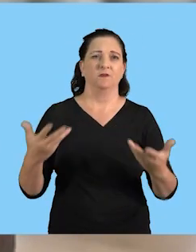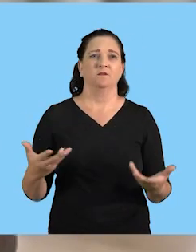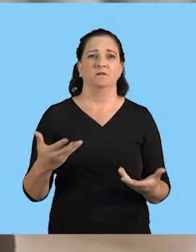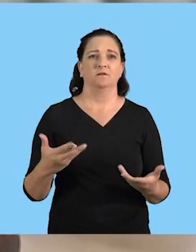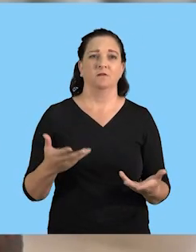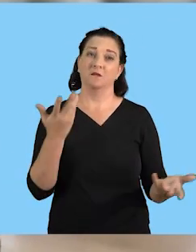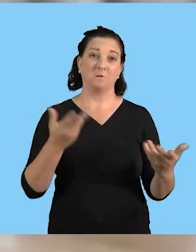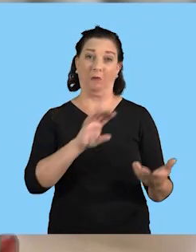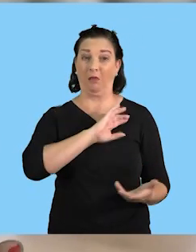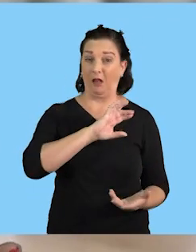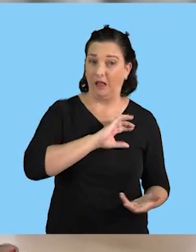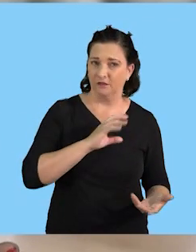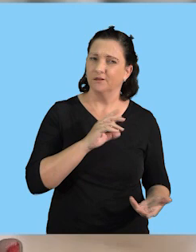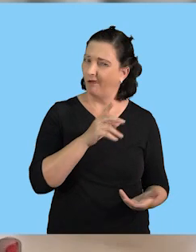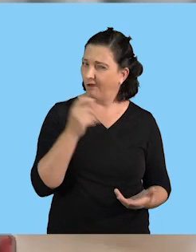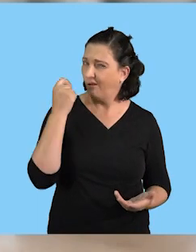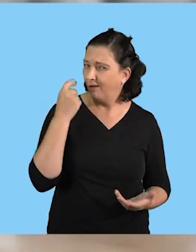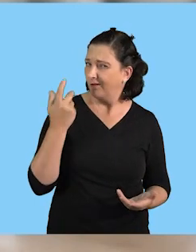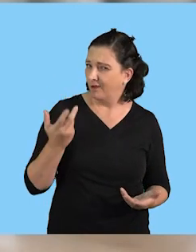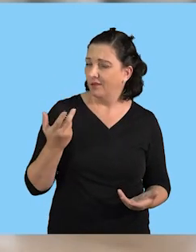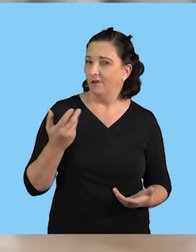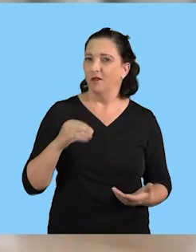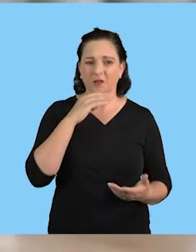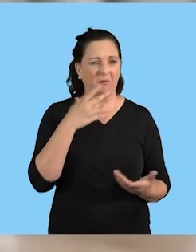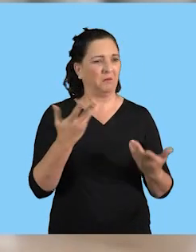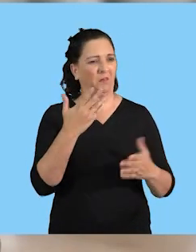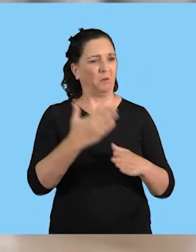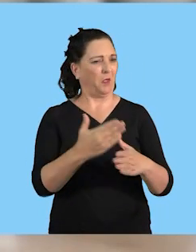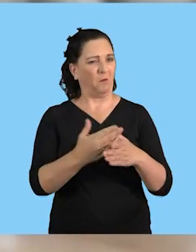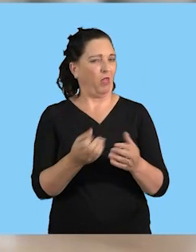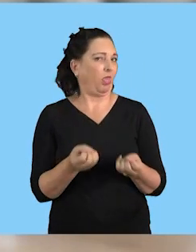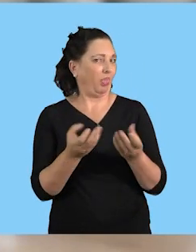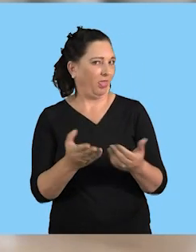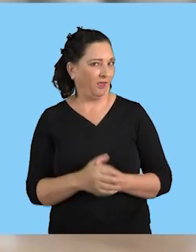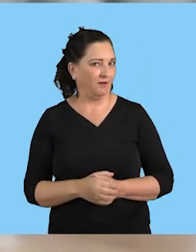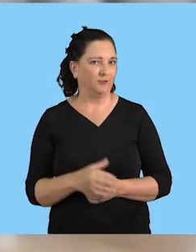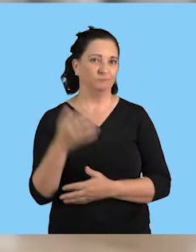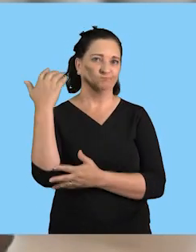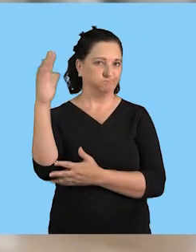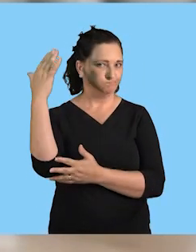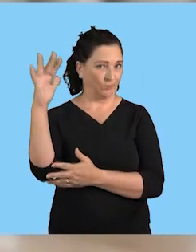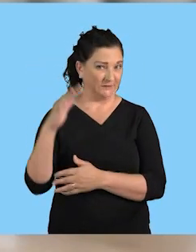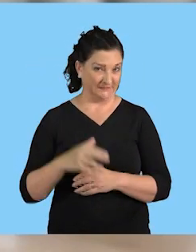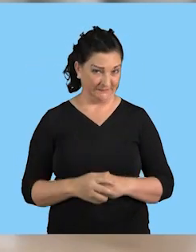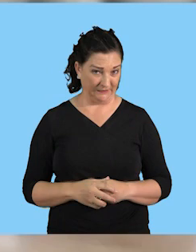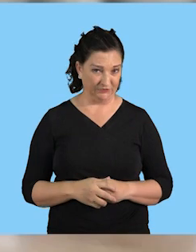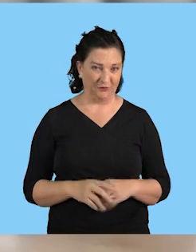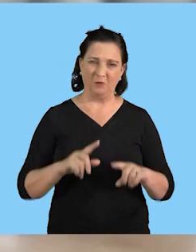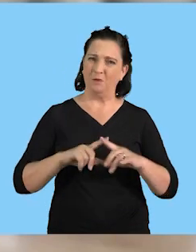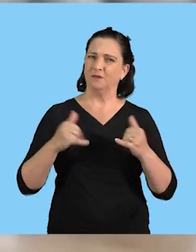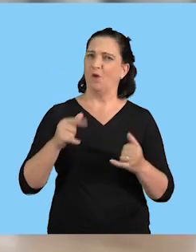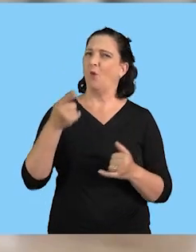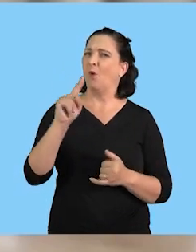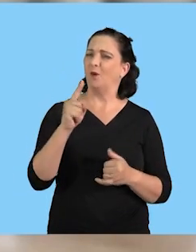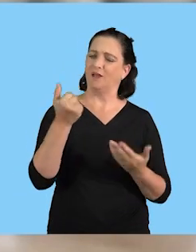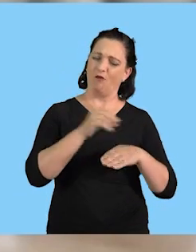whatever audience that we're having, be it the clients, you understand, be it the employer that we are doing presentation for. So what are the